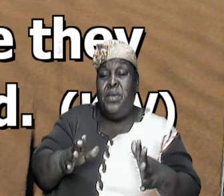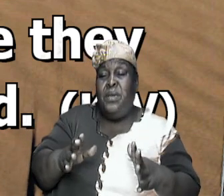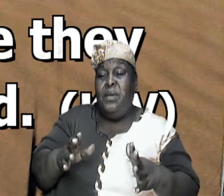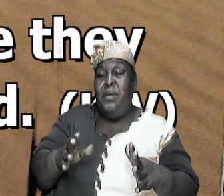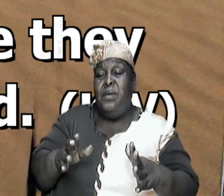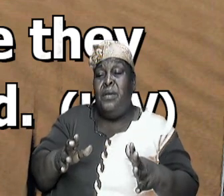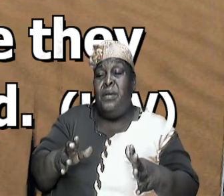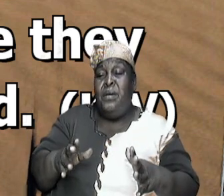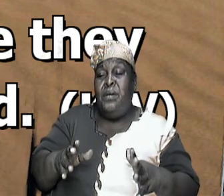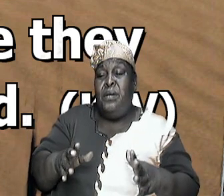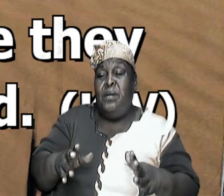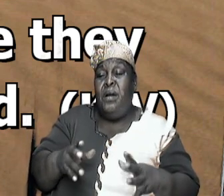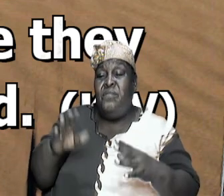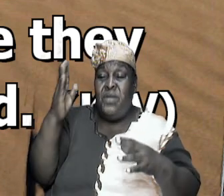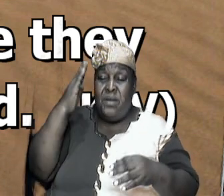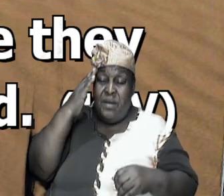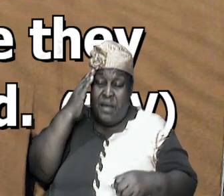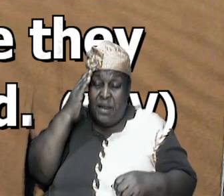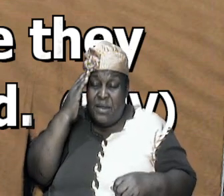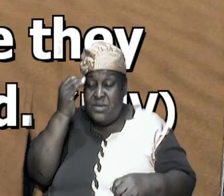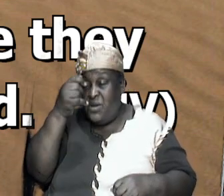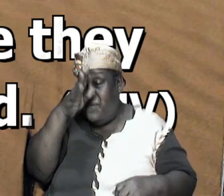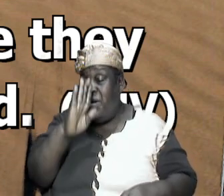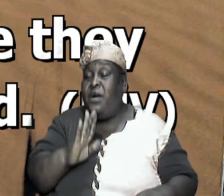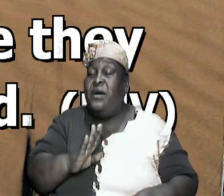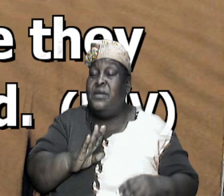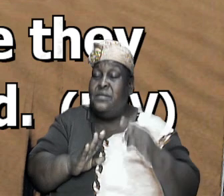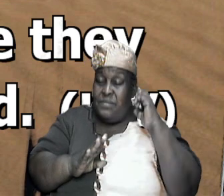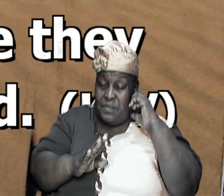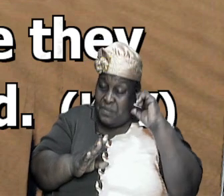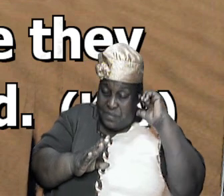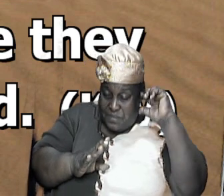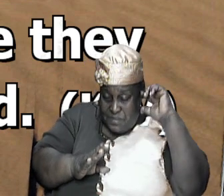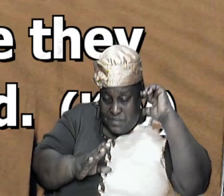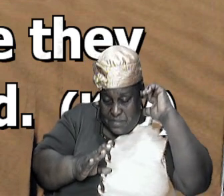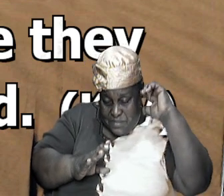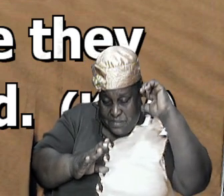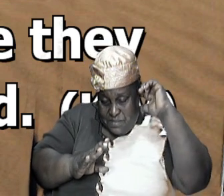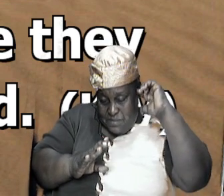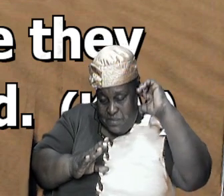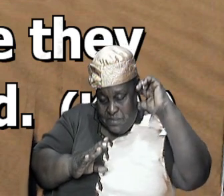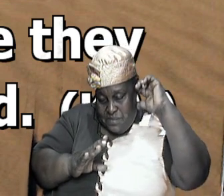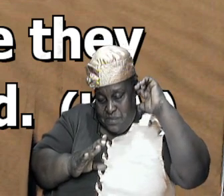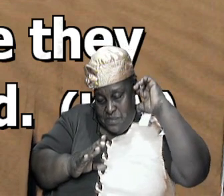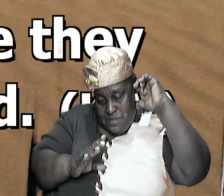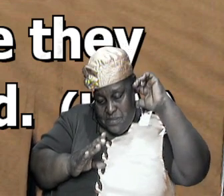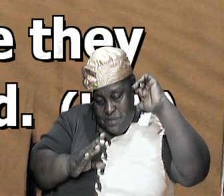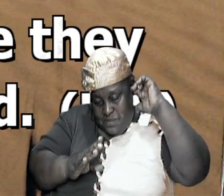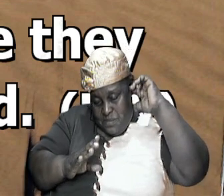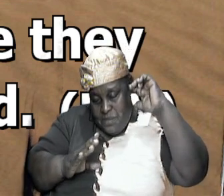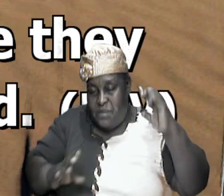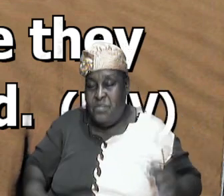of the knowledge of Christ. This is one source of the knowledge of